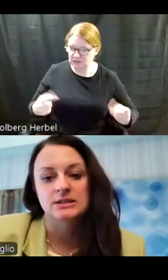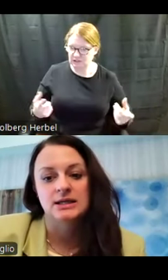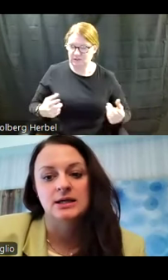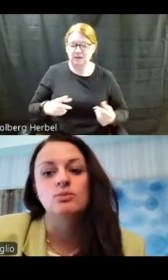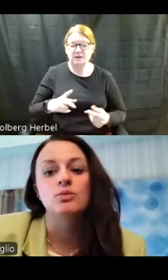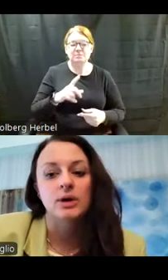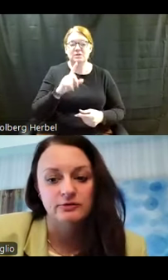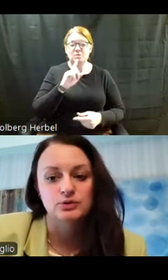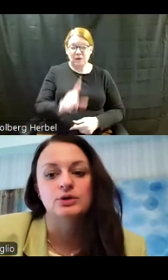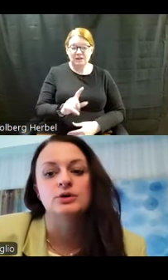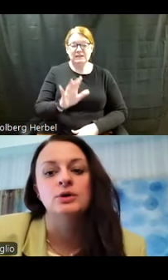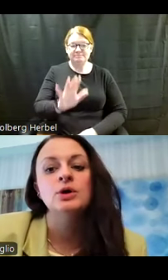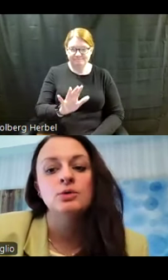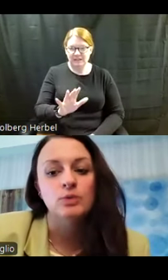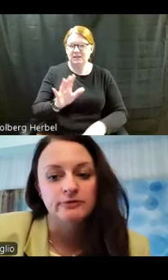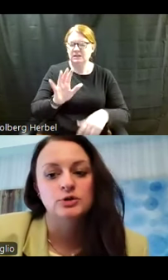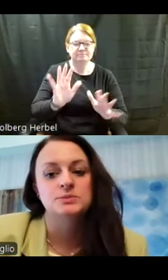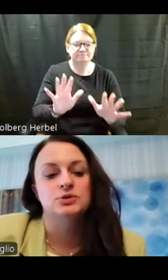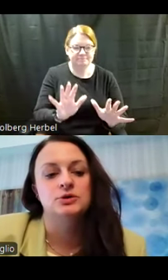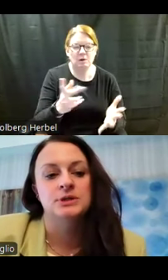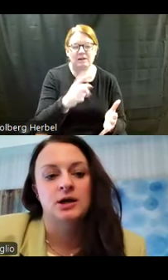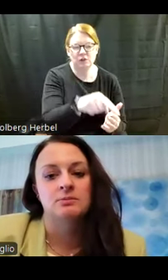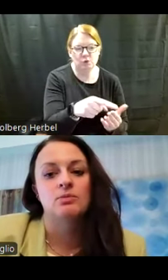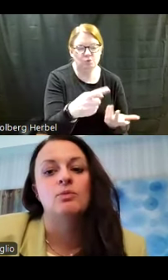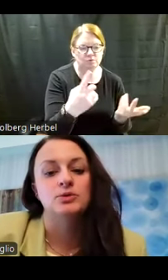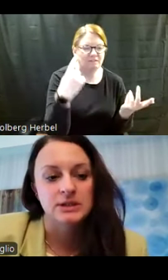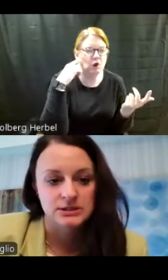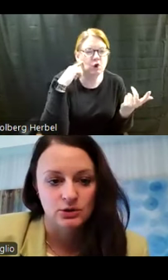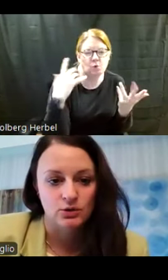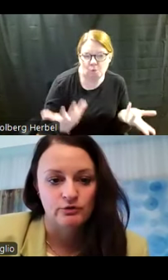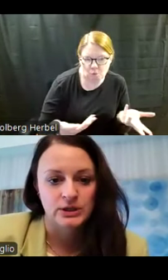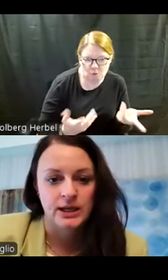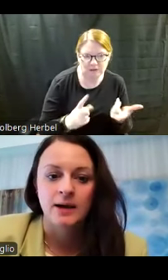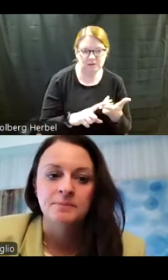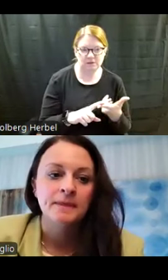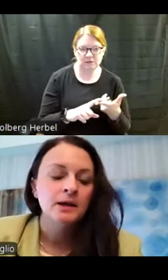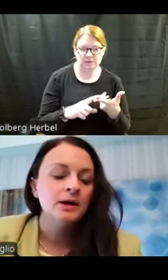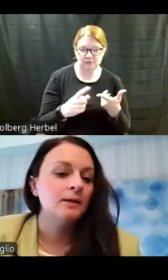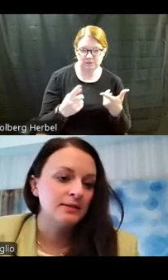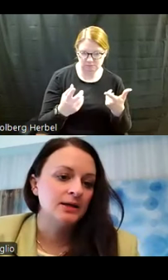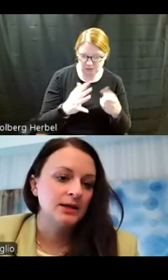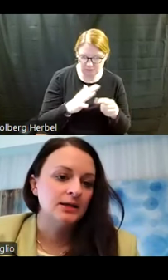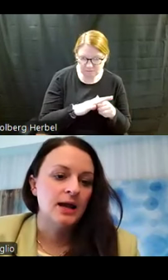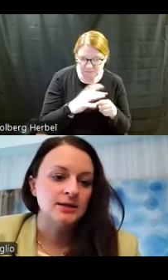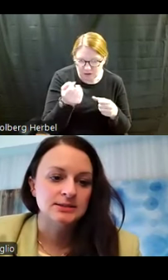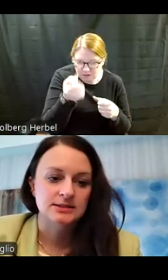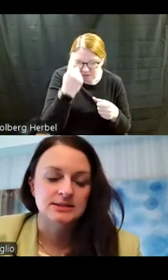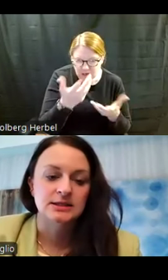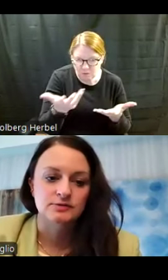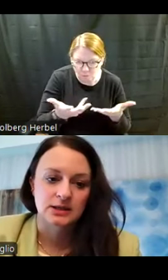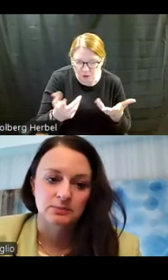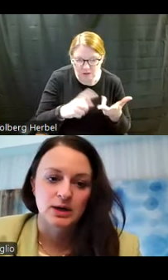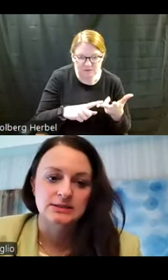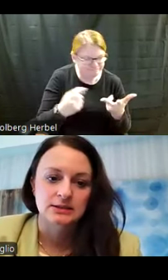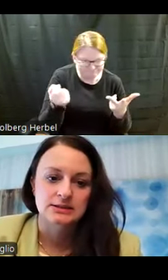check in and say, what have you heard? What have you absorbed? What do we need to go over again? And then again, S is this idea